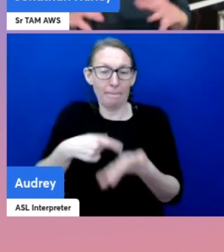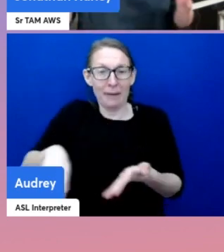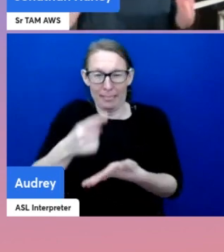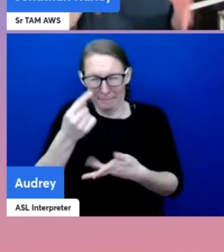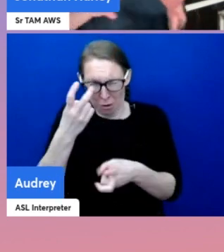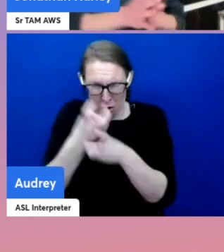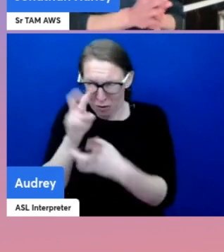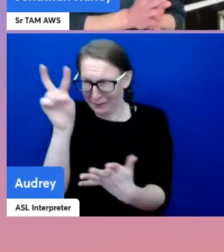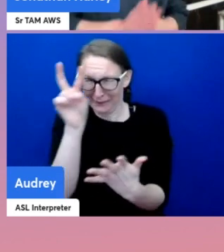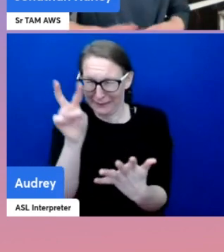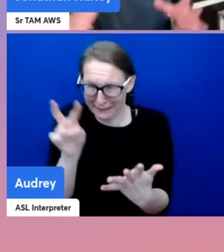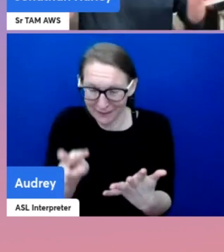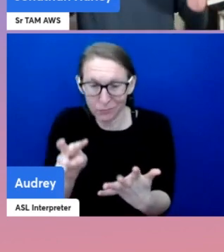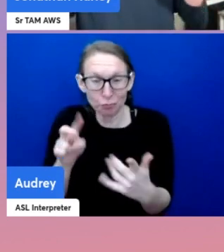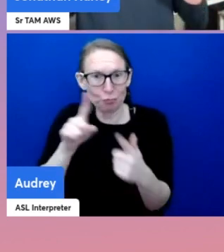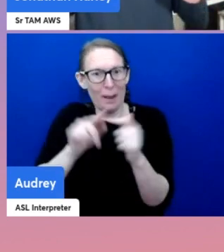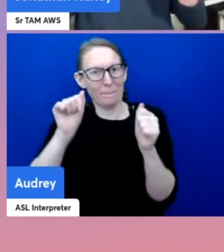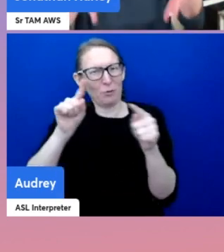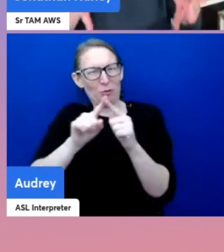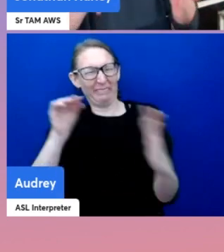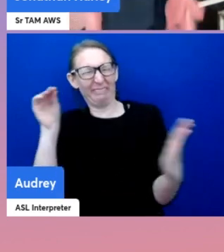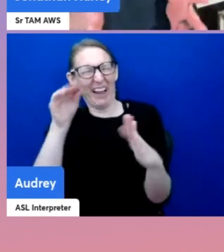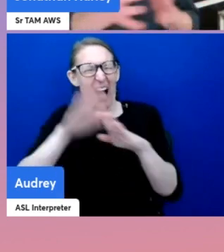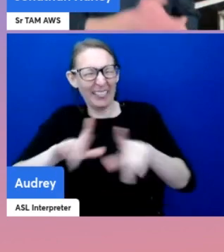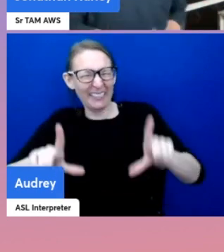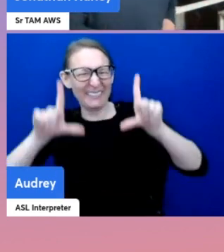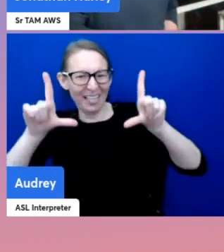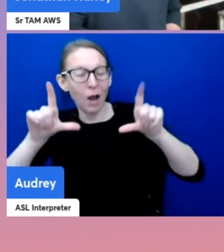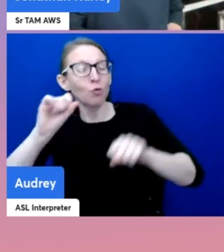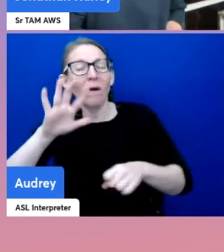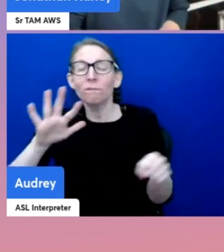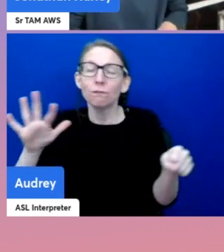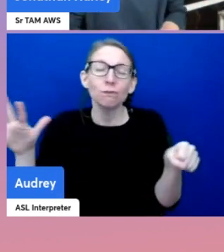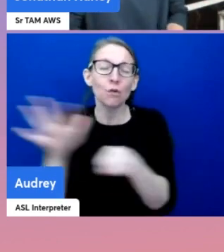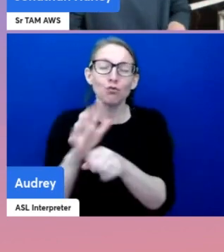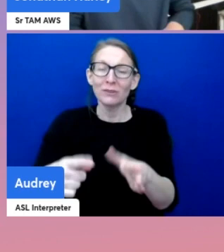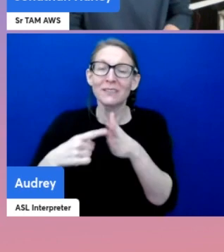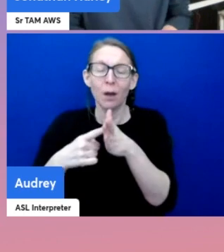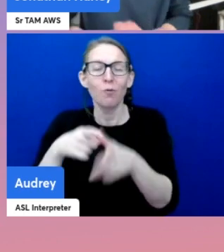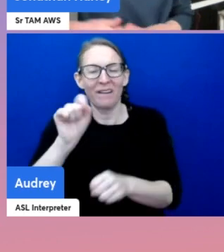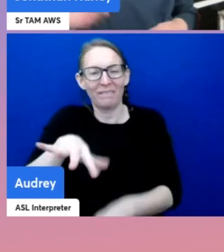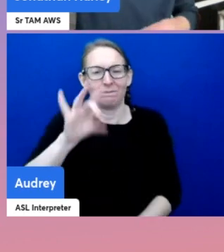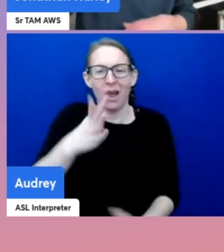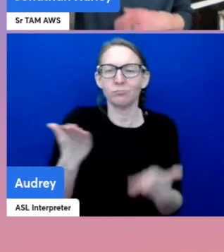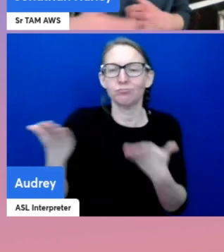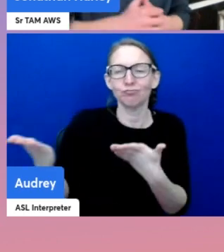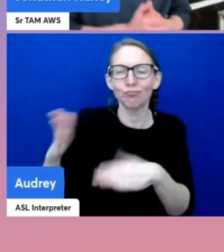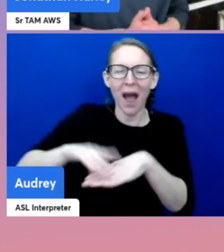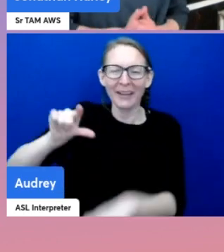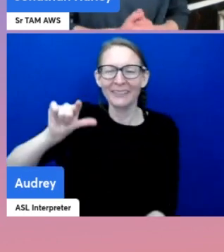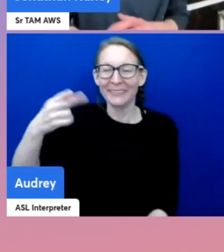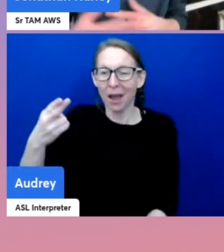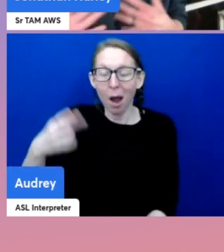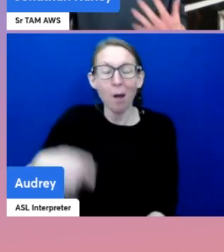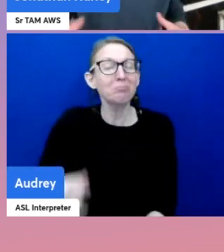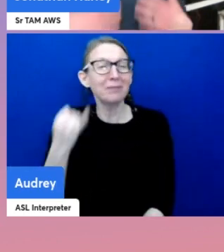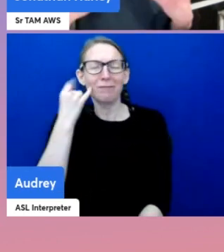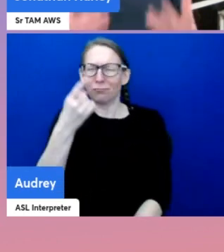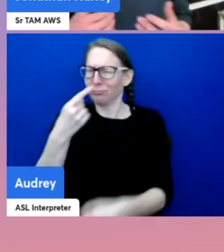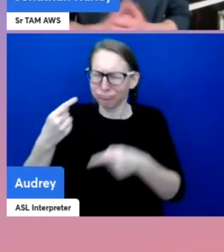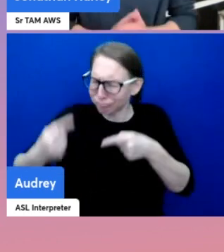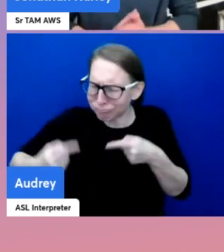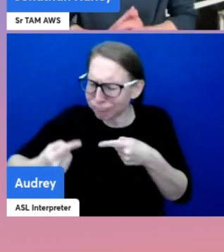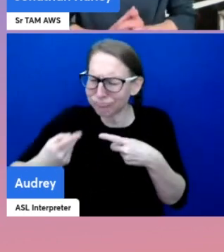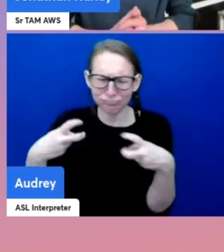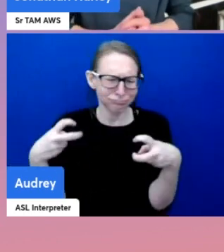read in order to fit on the slides. So all of the full examples are available here at GitHub. And like I said, if you do encounter any difficulties, you have